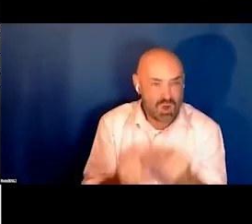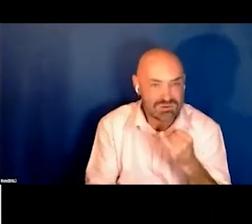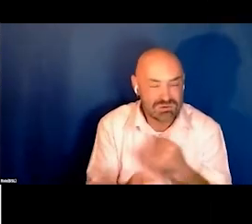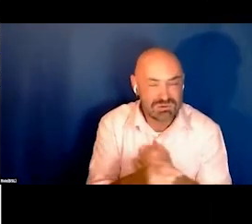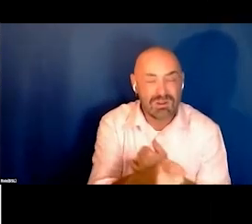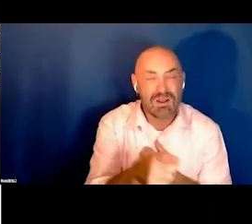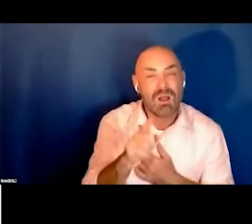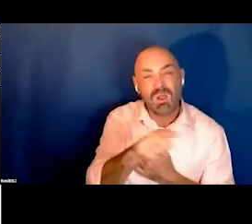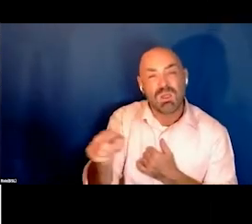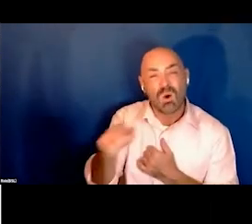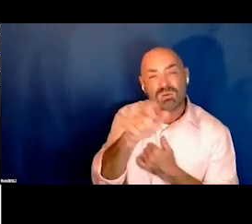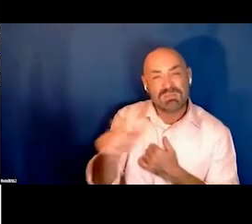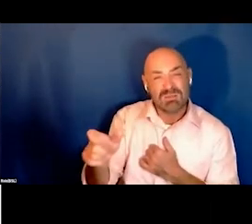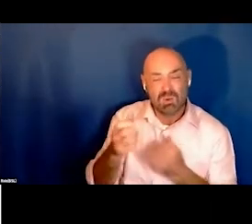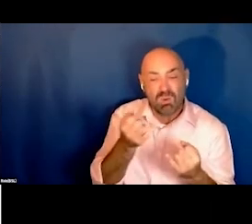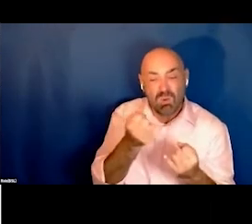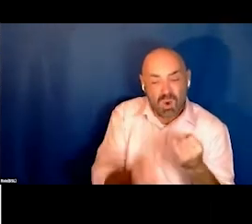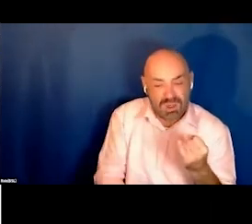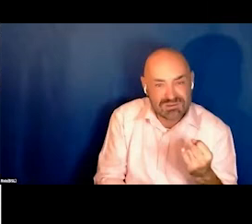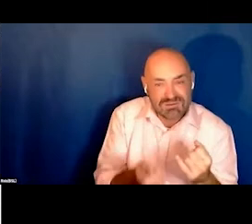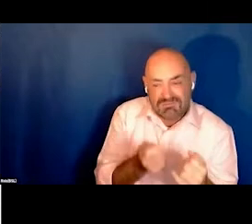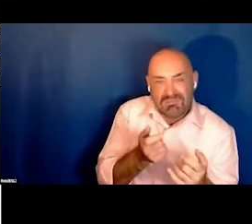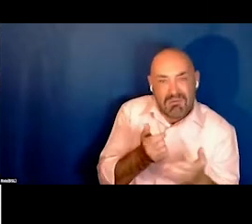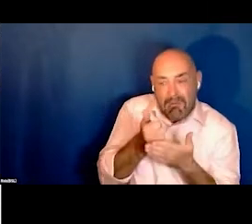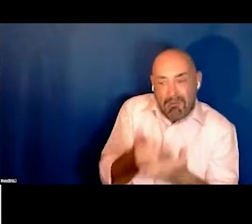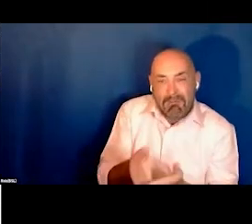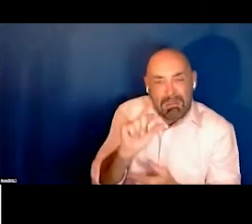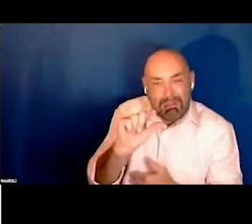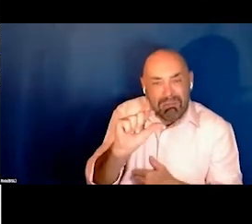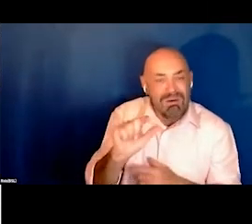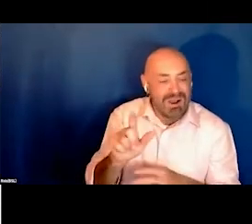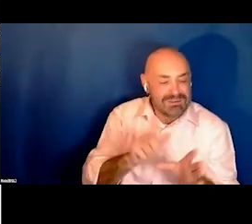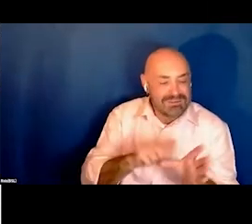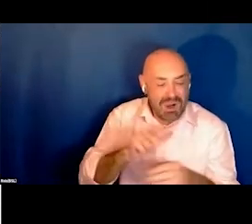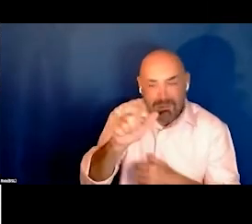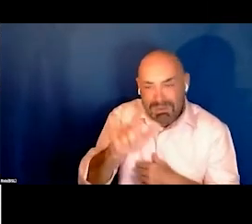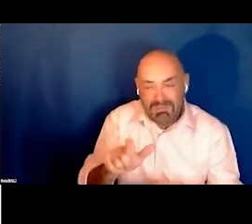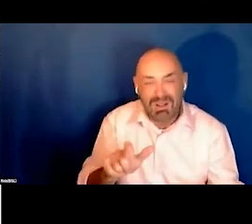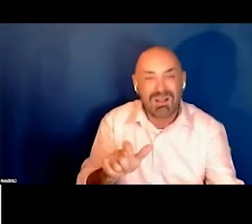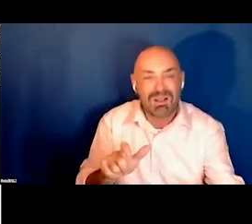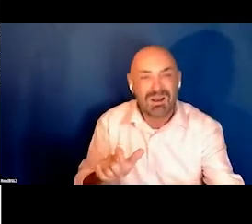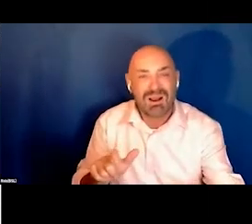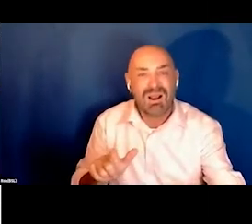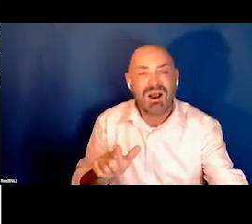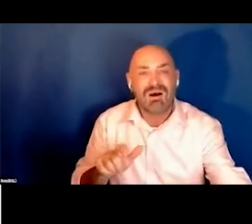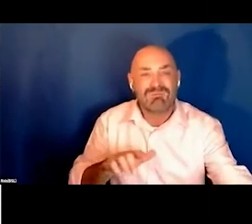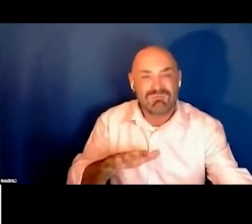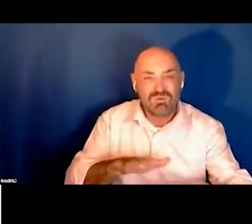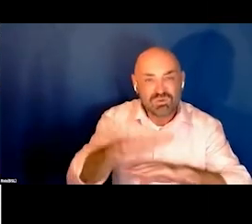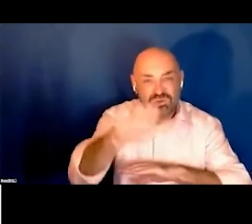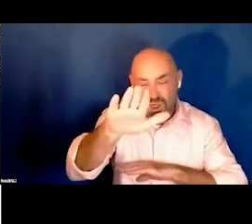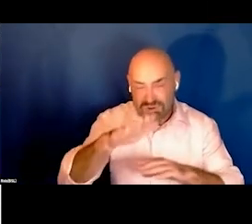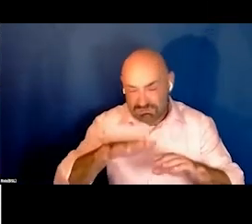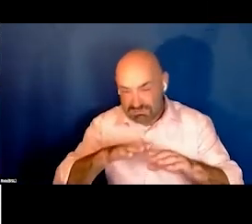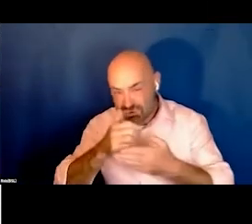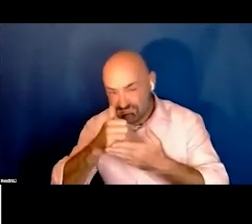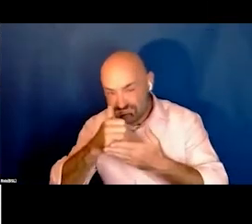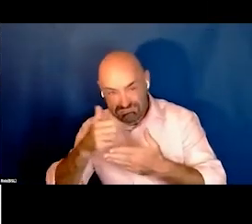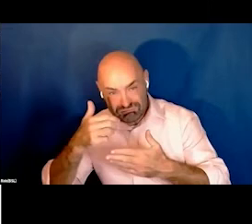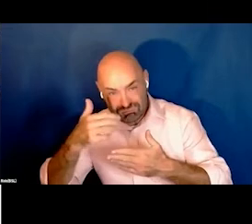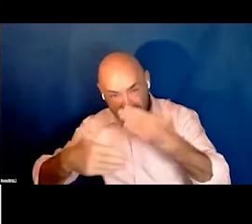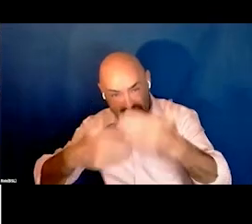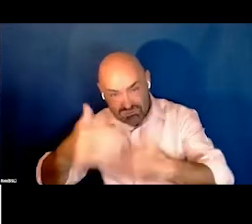the worst effects have contributed the least, including children and young people and future generations. Just as